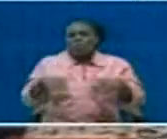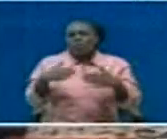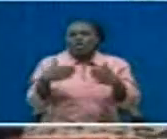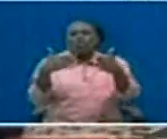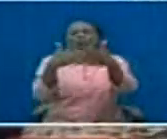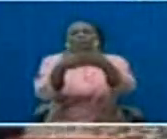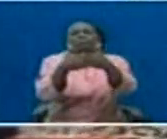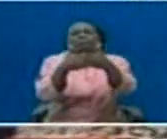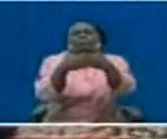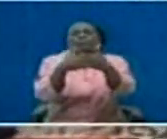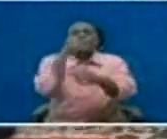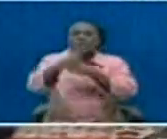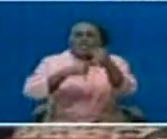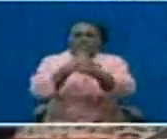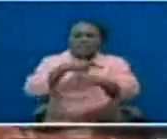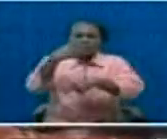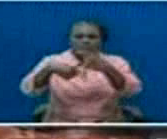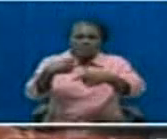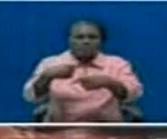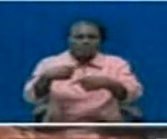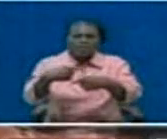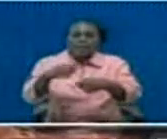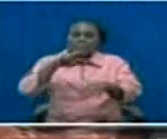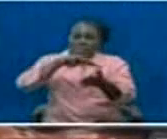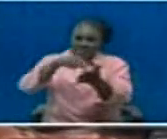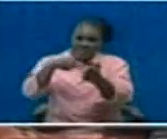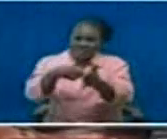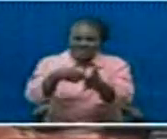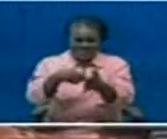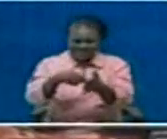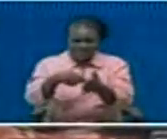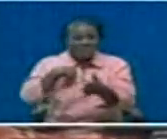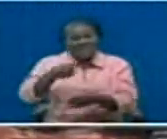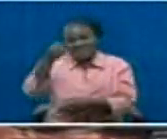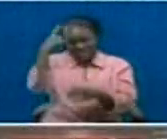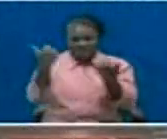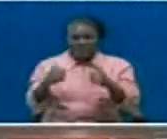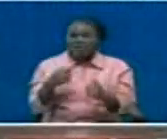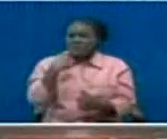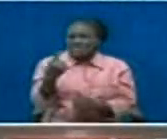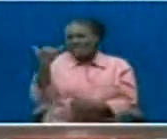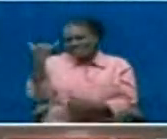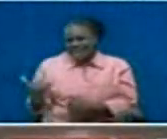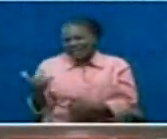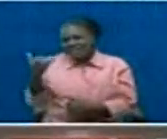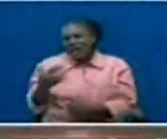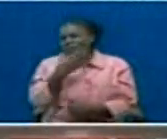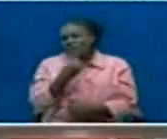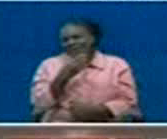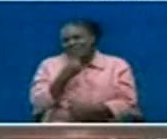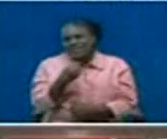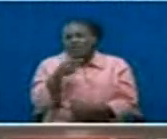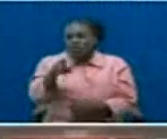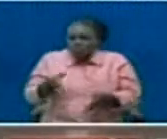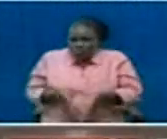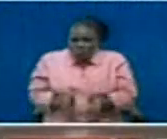stagnate? Yes. Through the years. Battery mekufa. Imekusha. You know, I don't know. I was just telling the young men. Boost. I was telling the young men, you